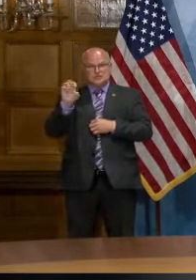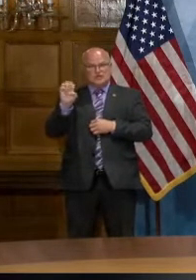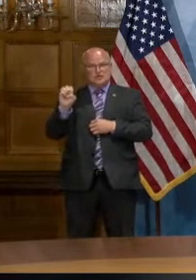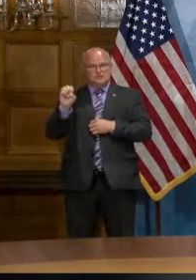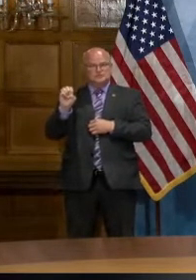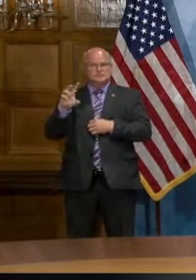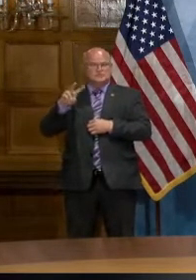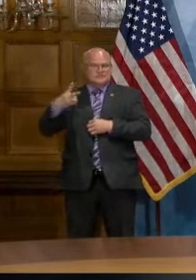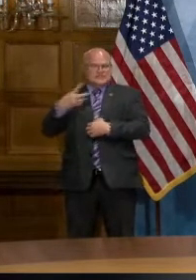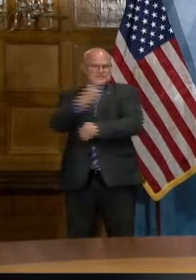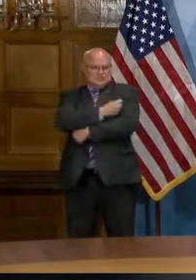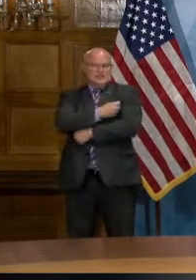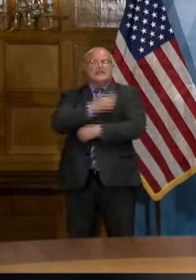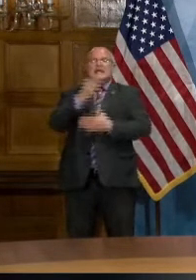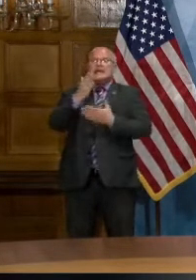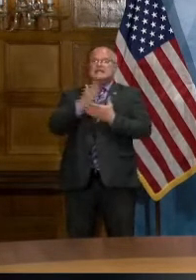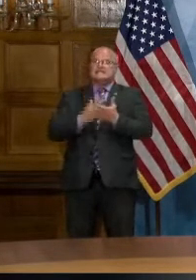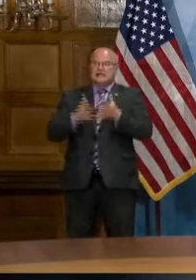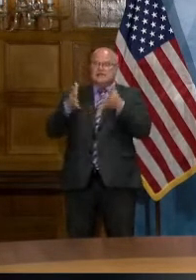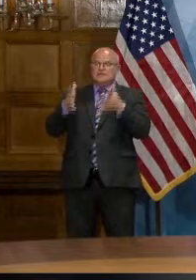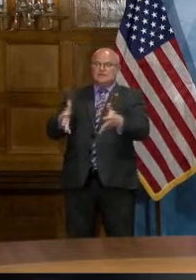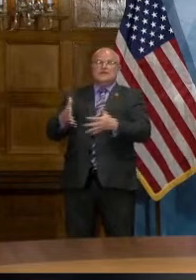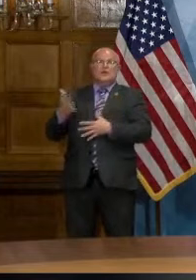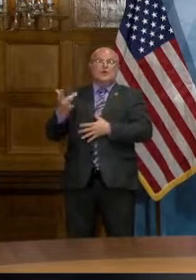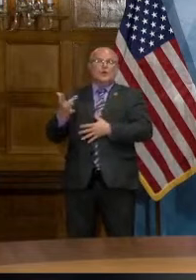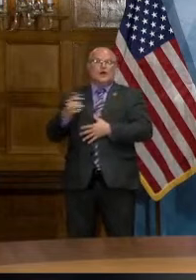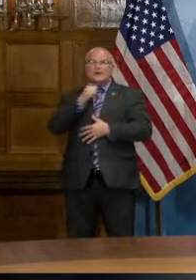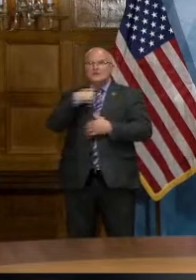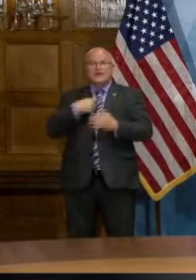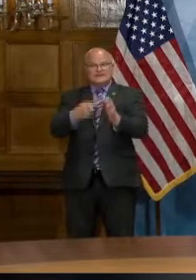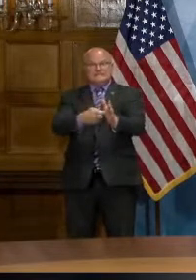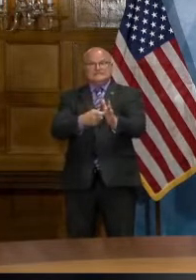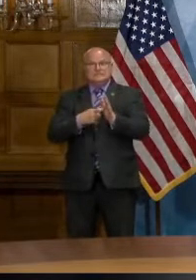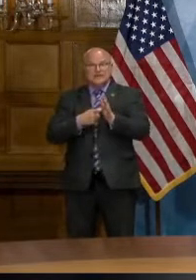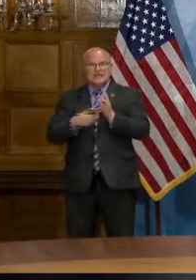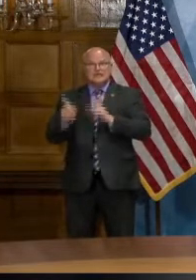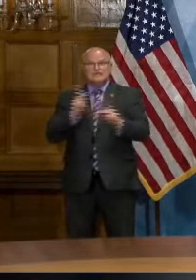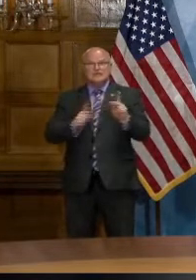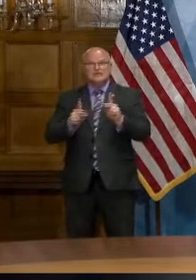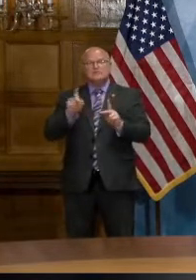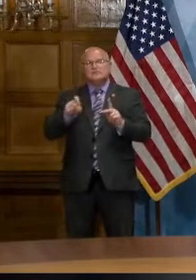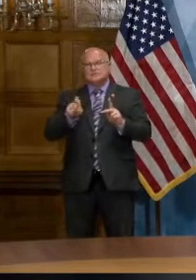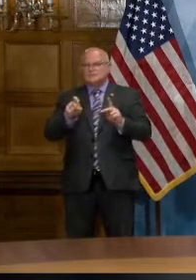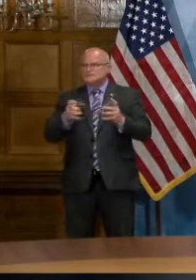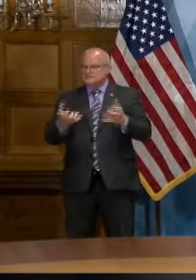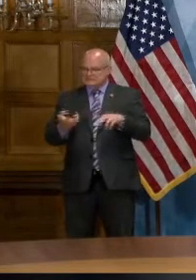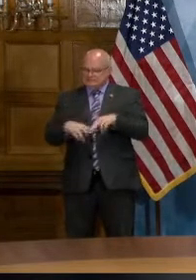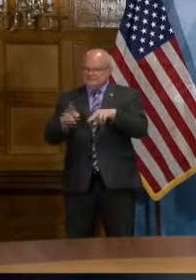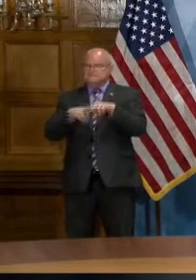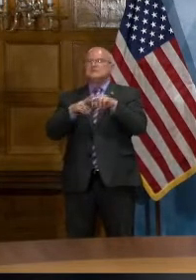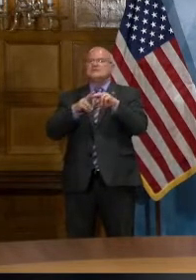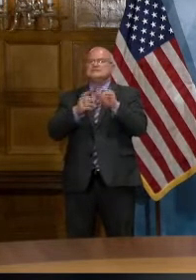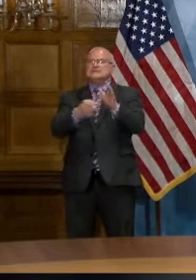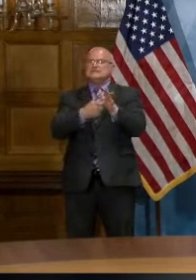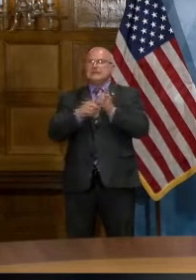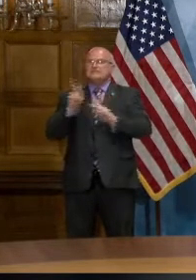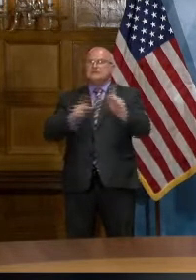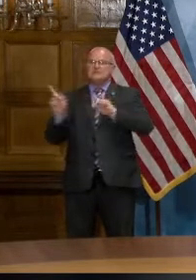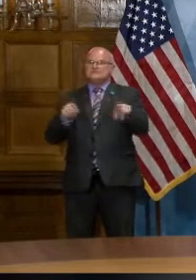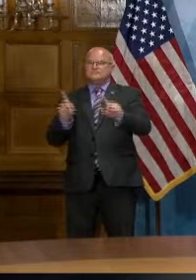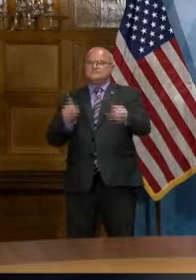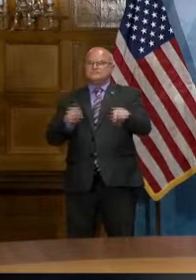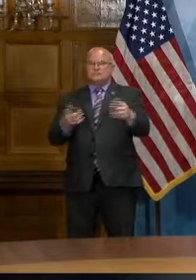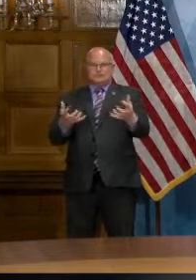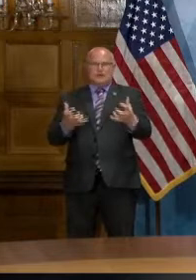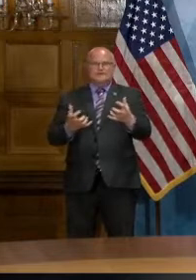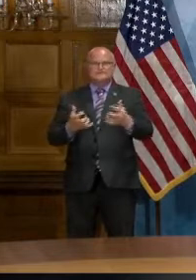application, and some is simply there because we don't have the demand. We want to increase the demand. The doses are there.